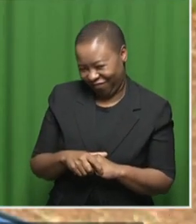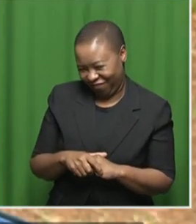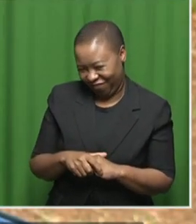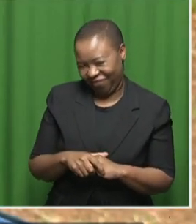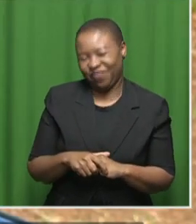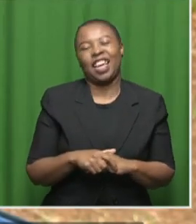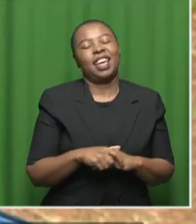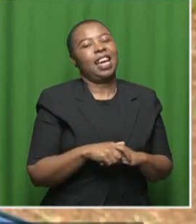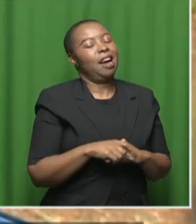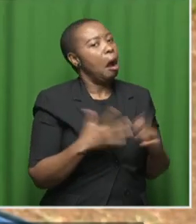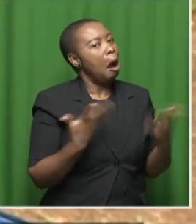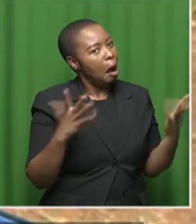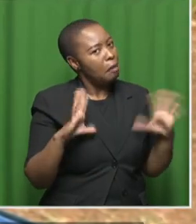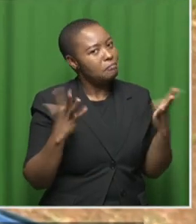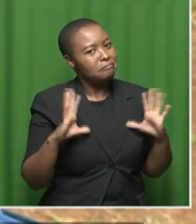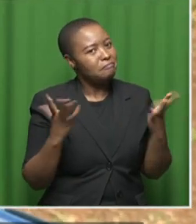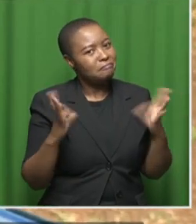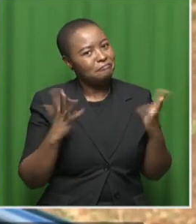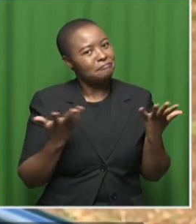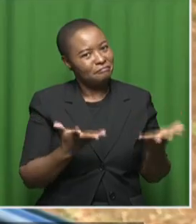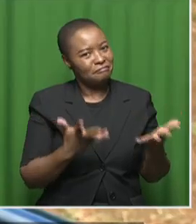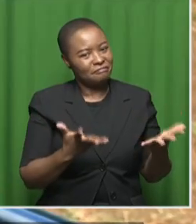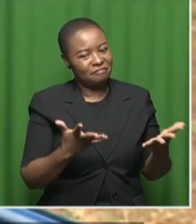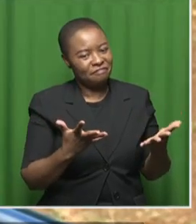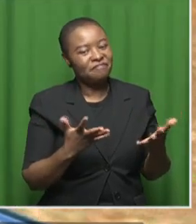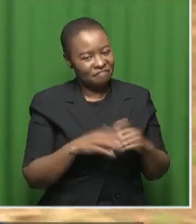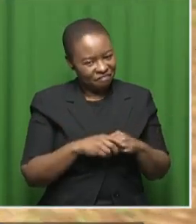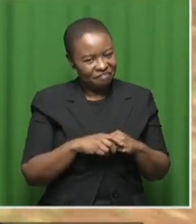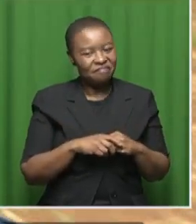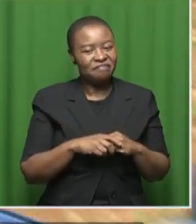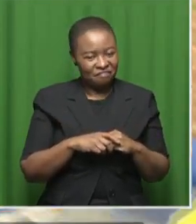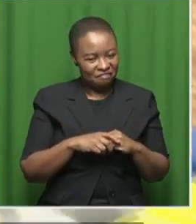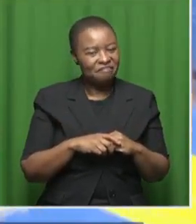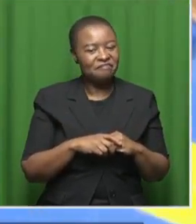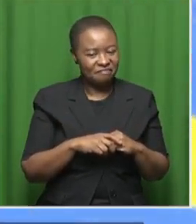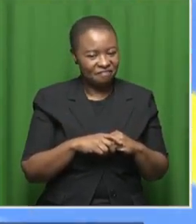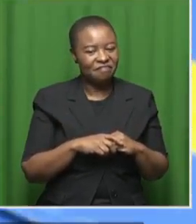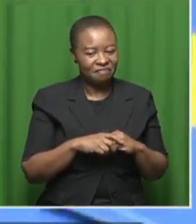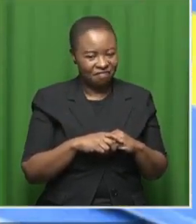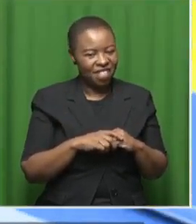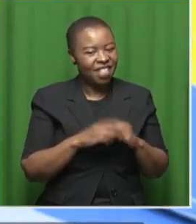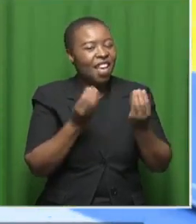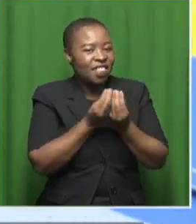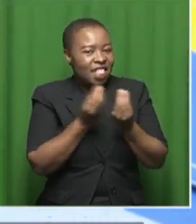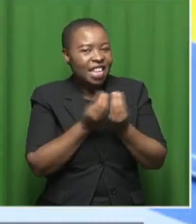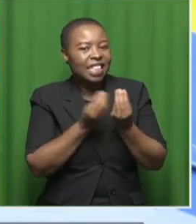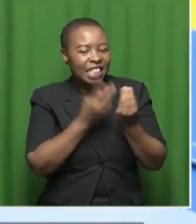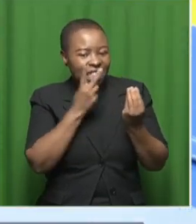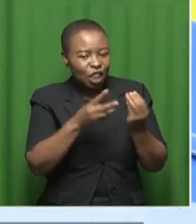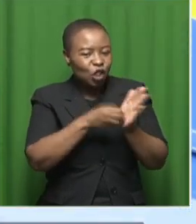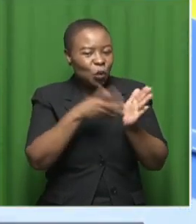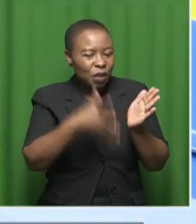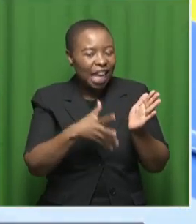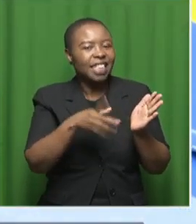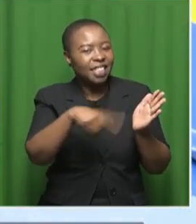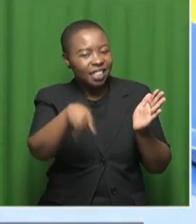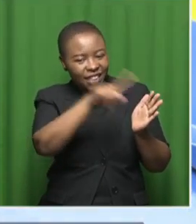well, that's what we are seeing here. Some of the things that the students have managed